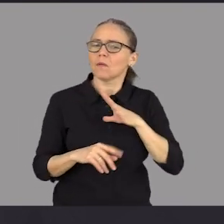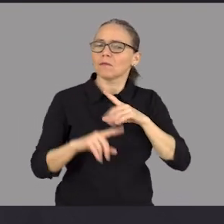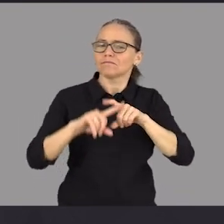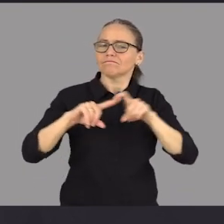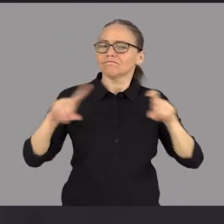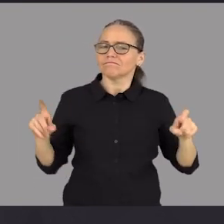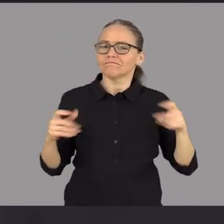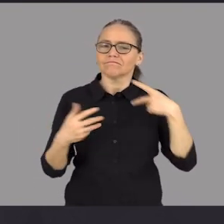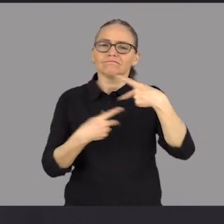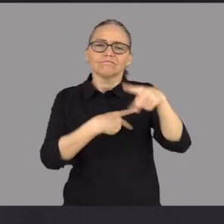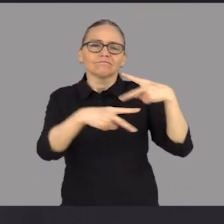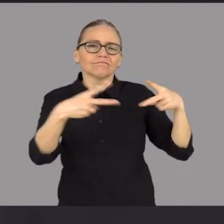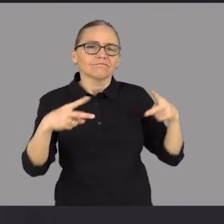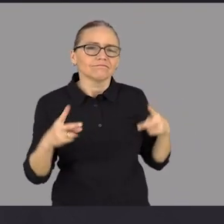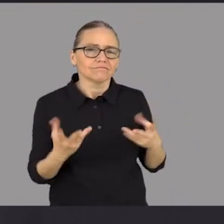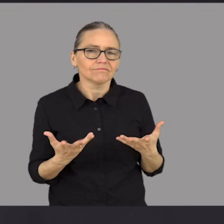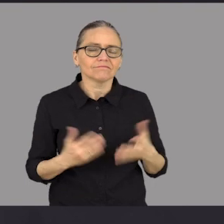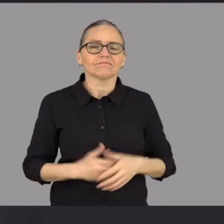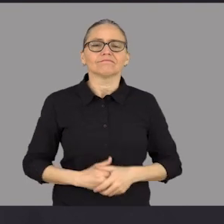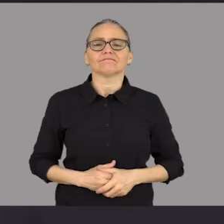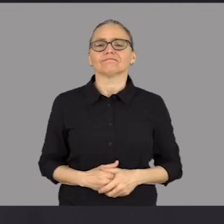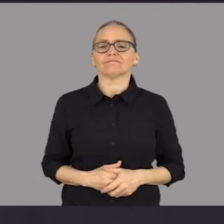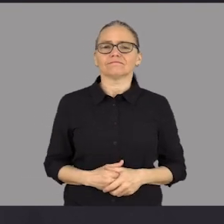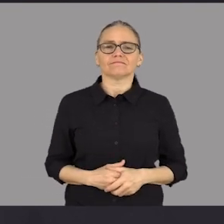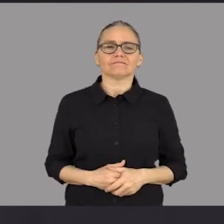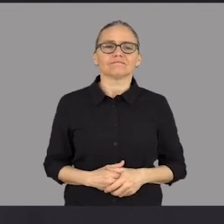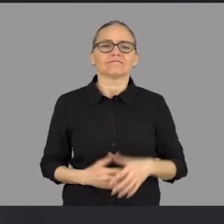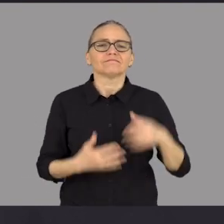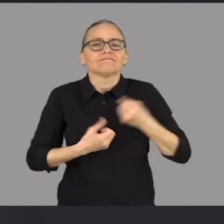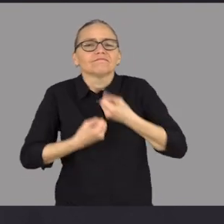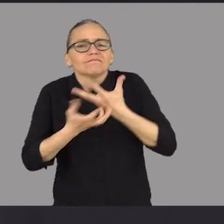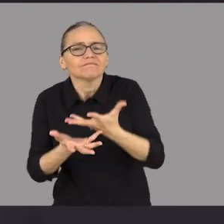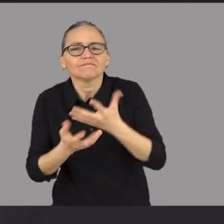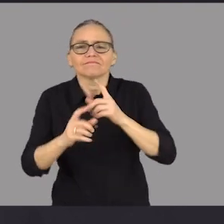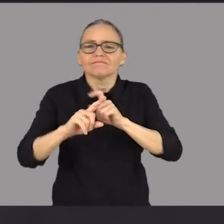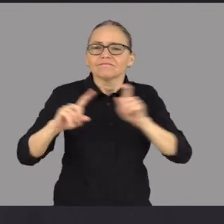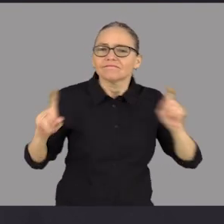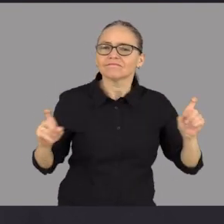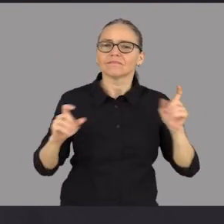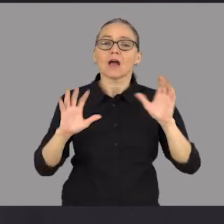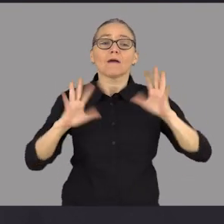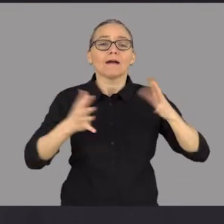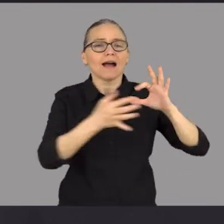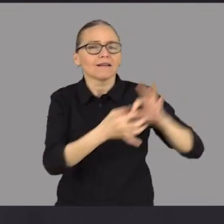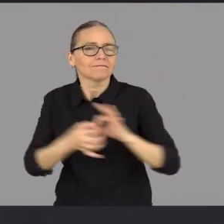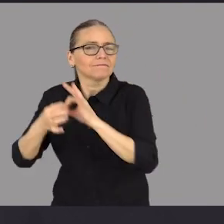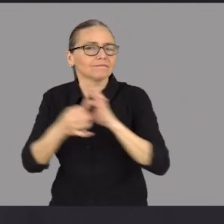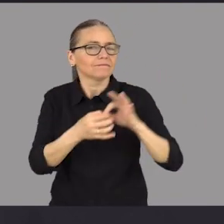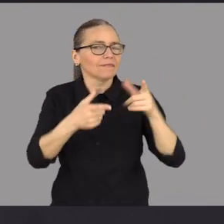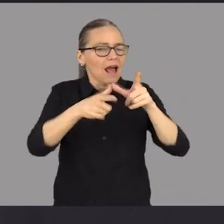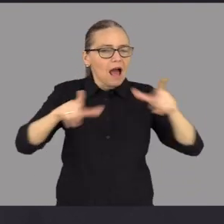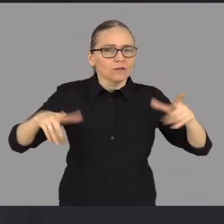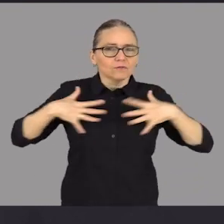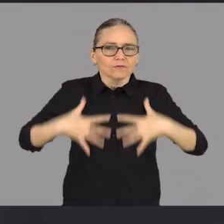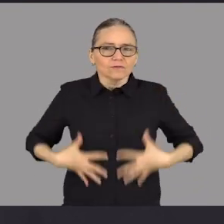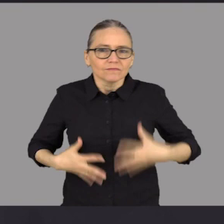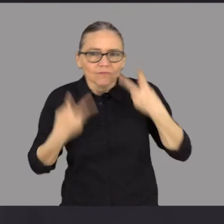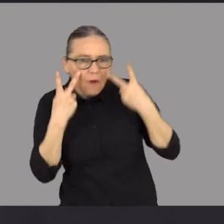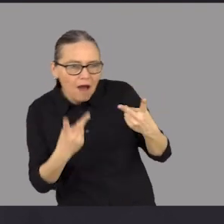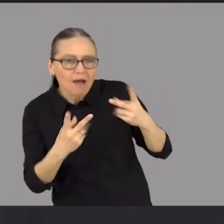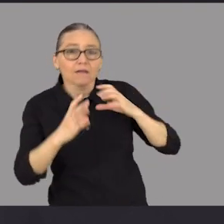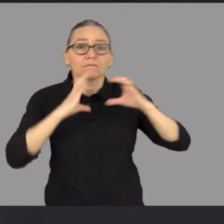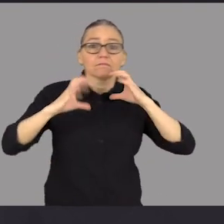name, education, or their communication style. For example, we know that